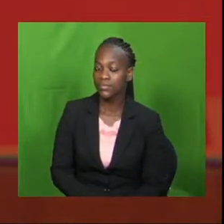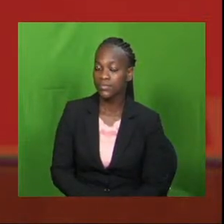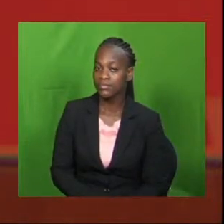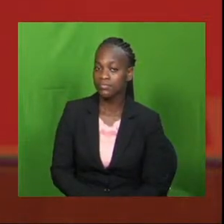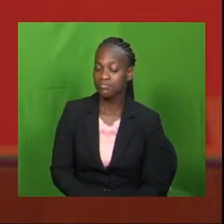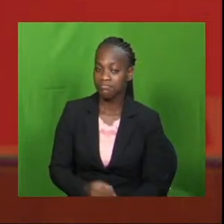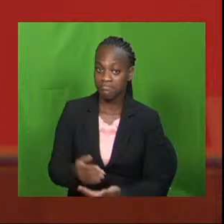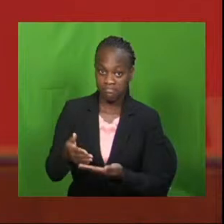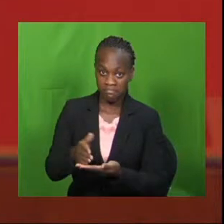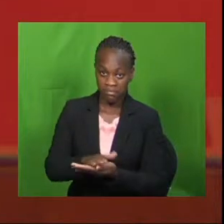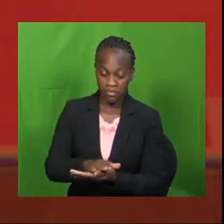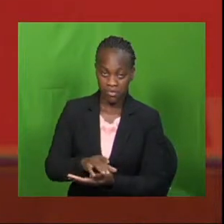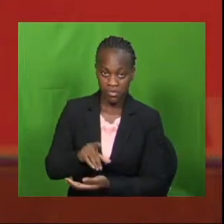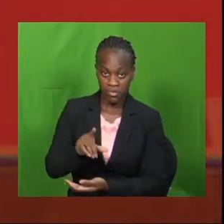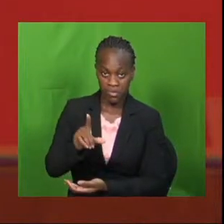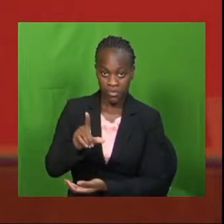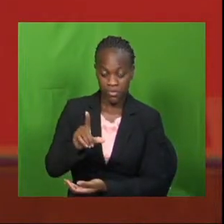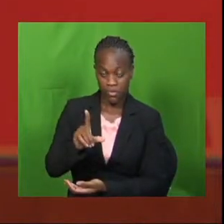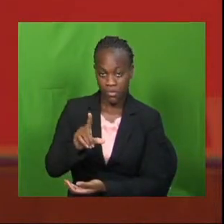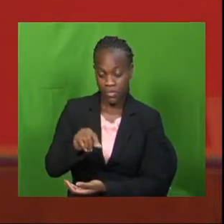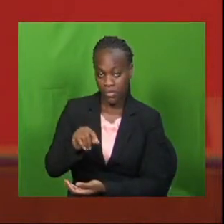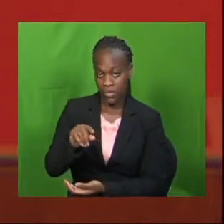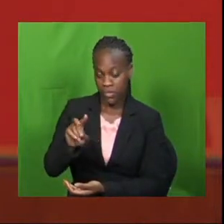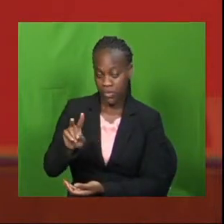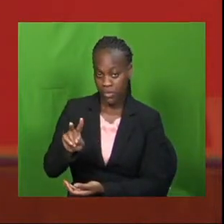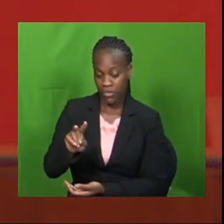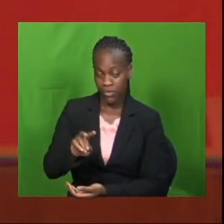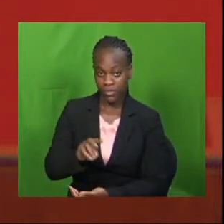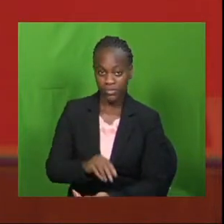Page 22.